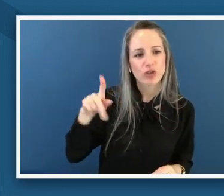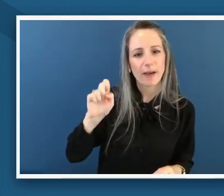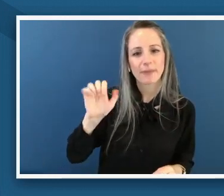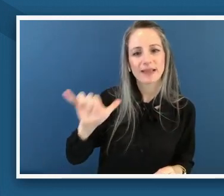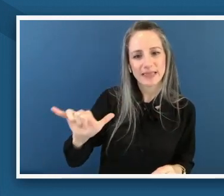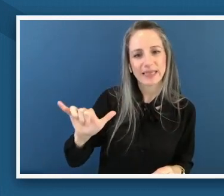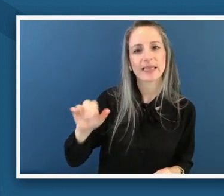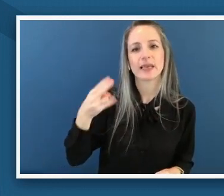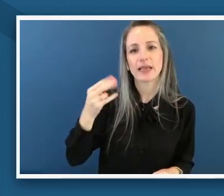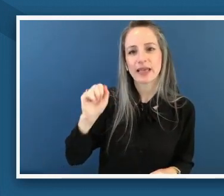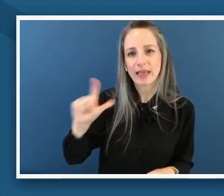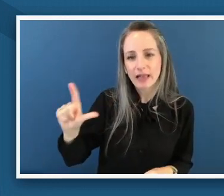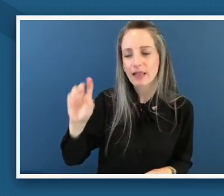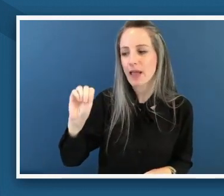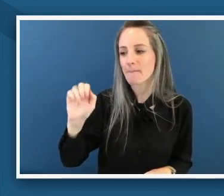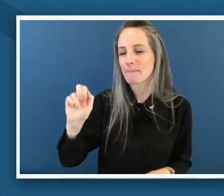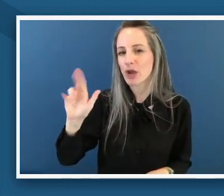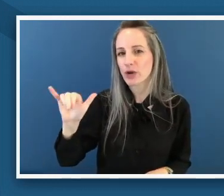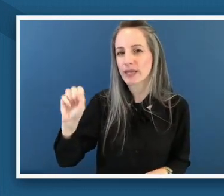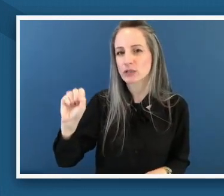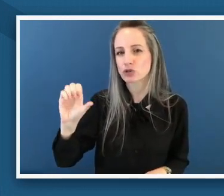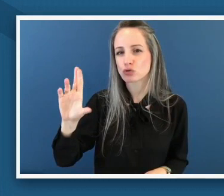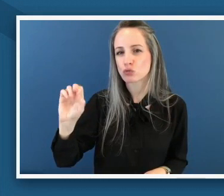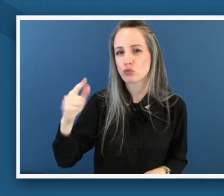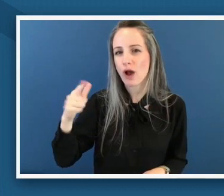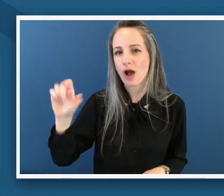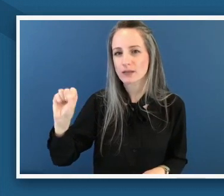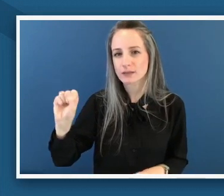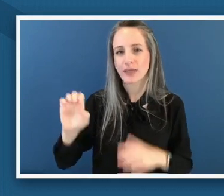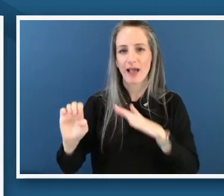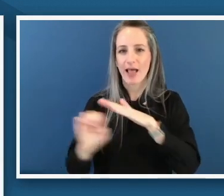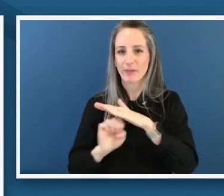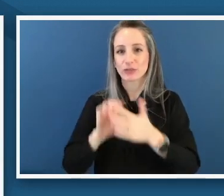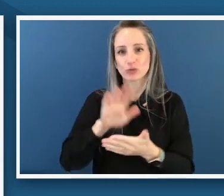Scroggs Elementary School. I'm excited to be here today. Thank you.